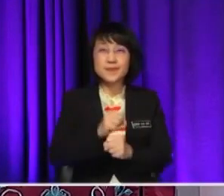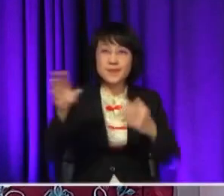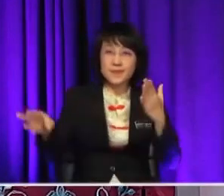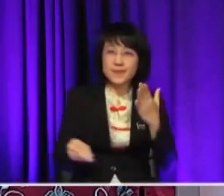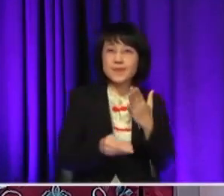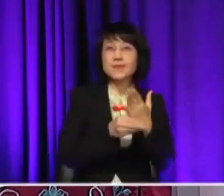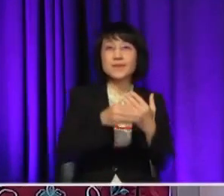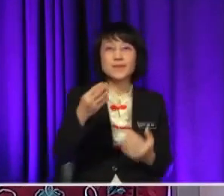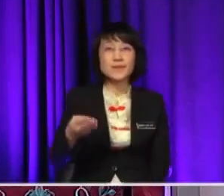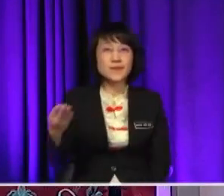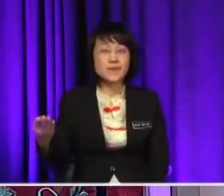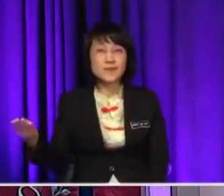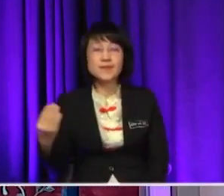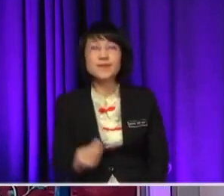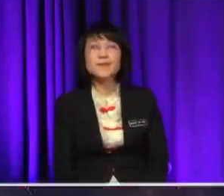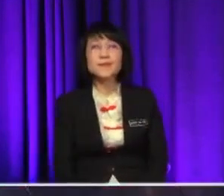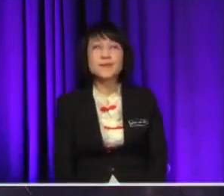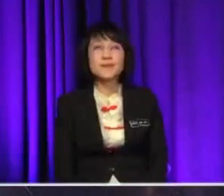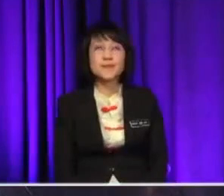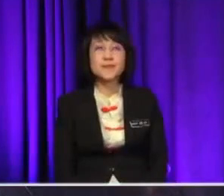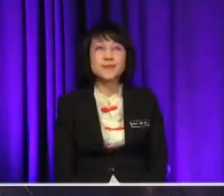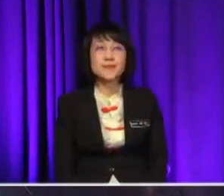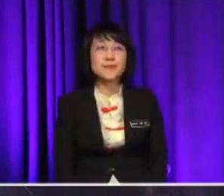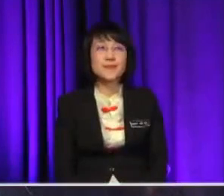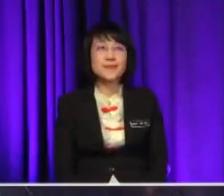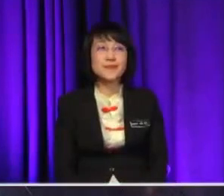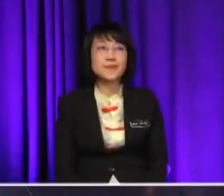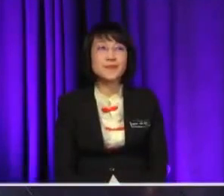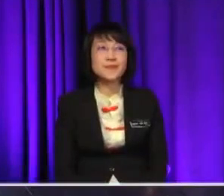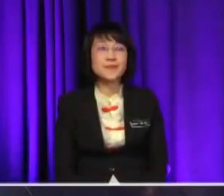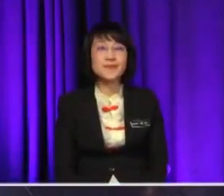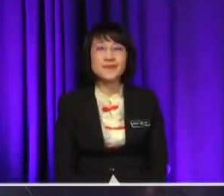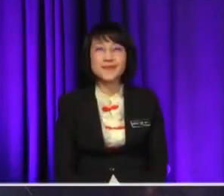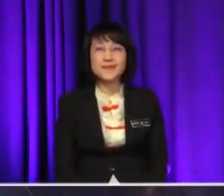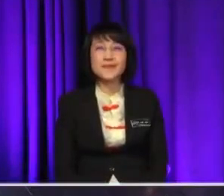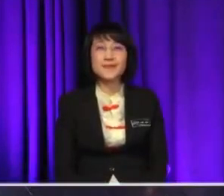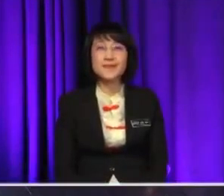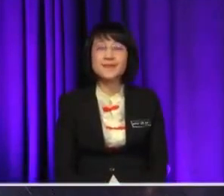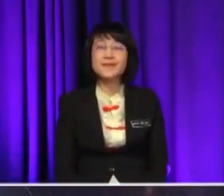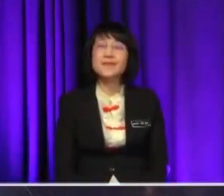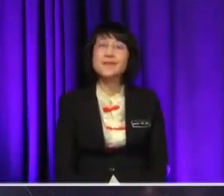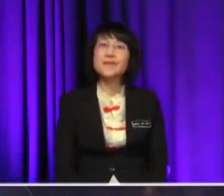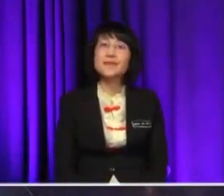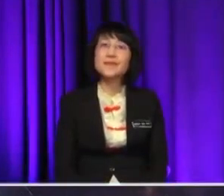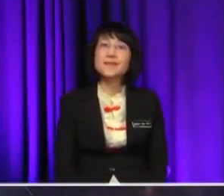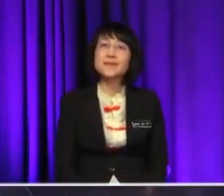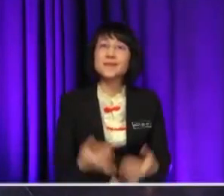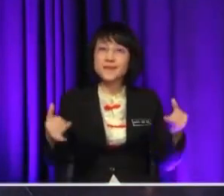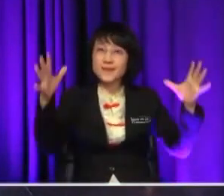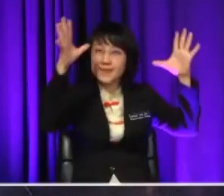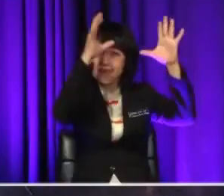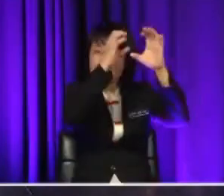your materials from there. All right, and also could you kindly recap of what you have taught so far today? Okay, sure, why